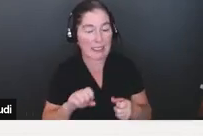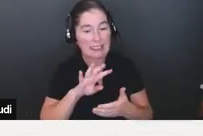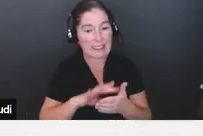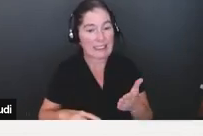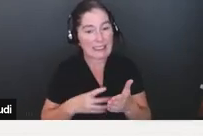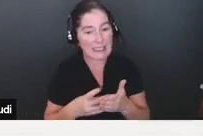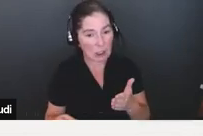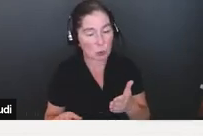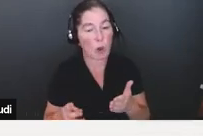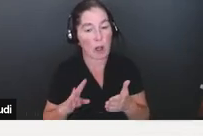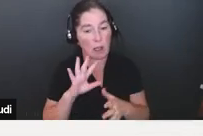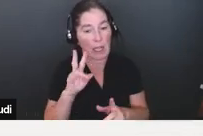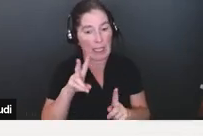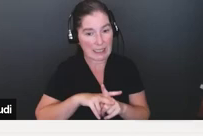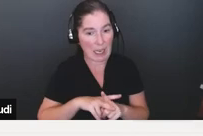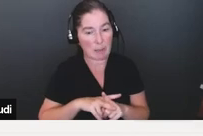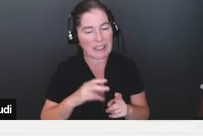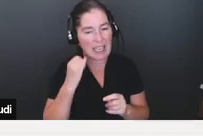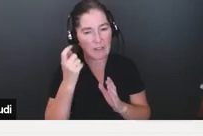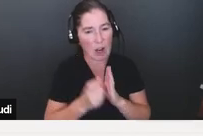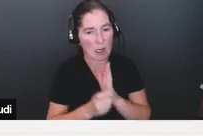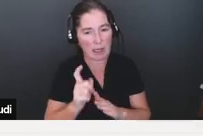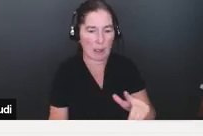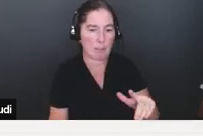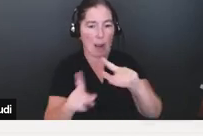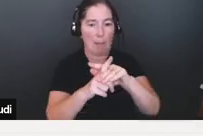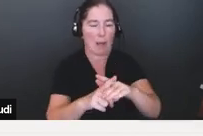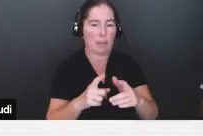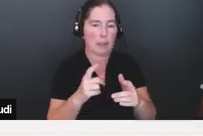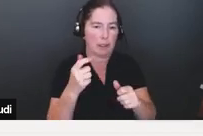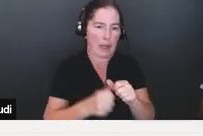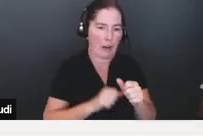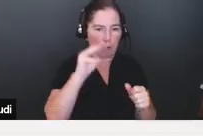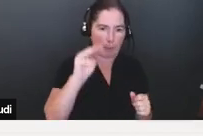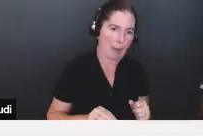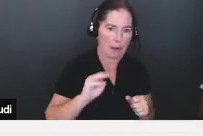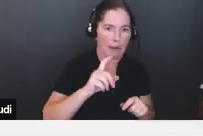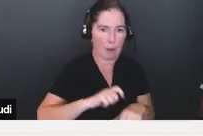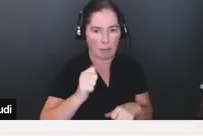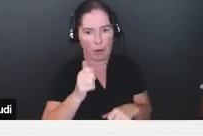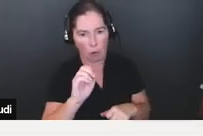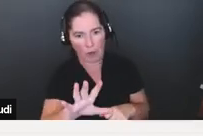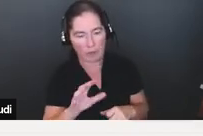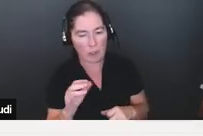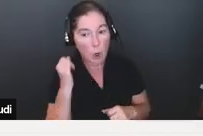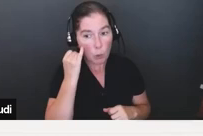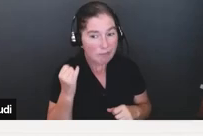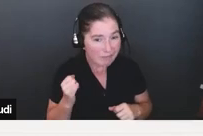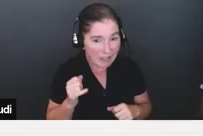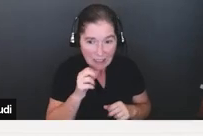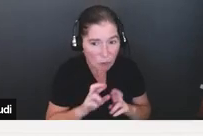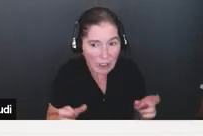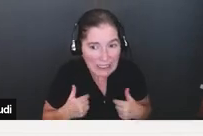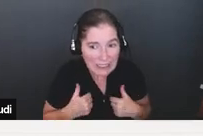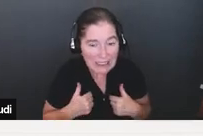that scheduling assignments, if it's automatically going to pop up at, you know, say 10:05, what if I'm not quite ready for it at